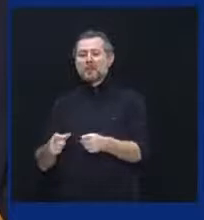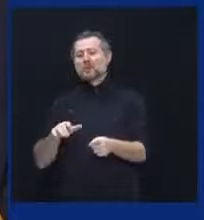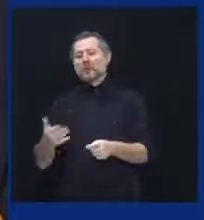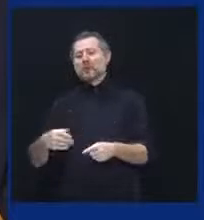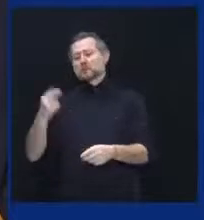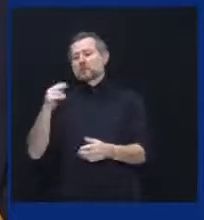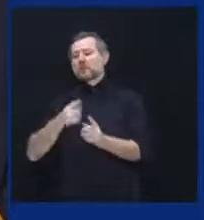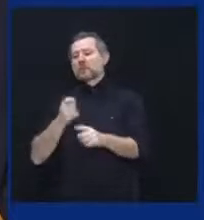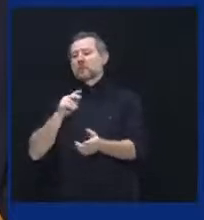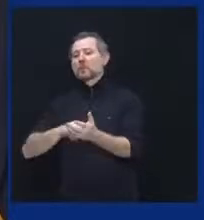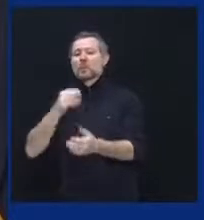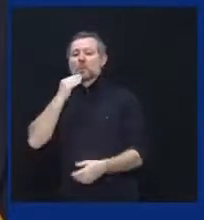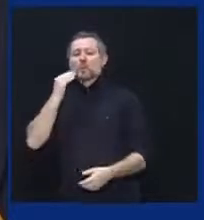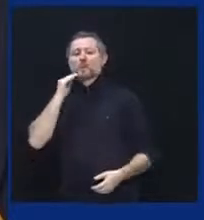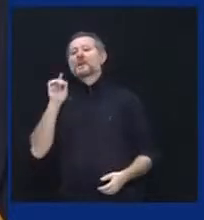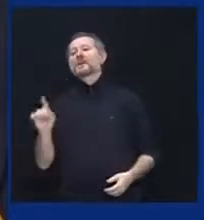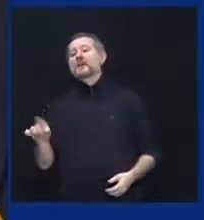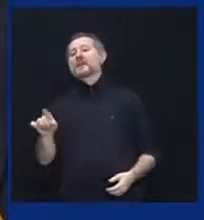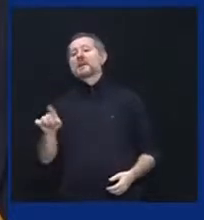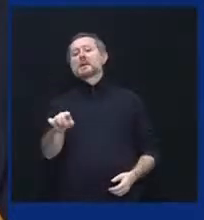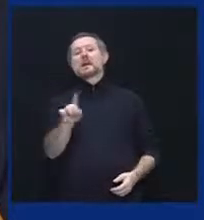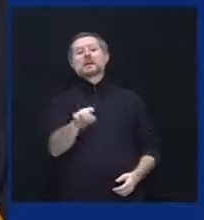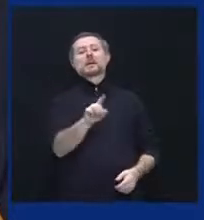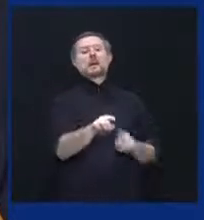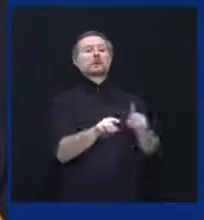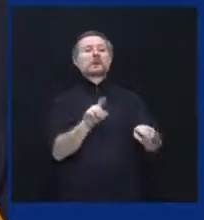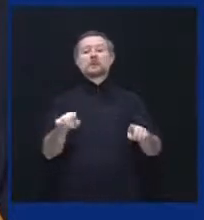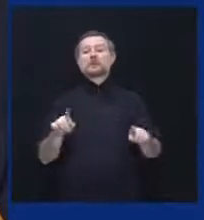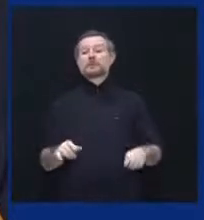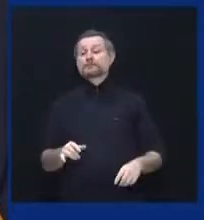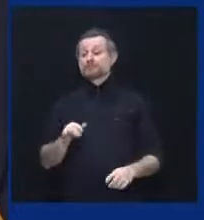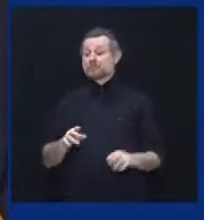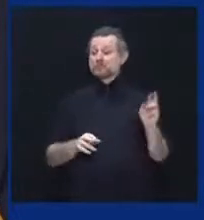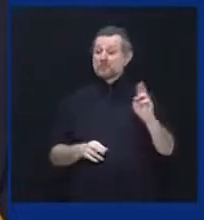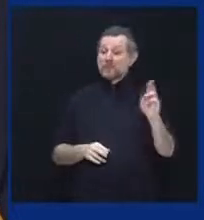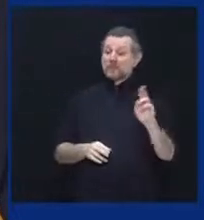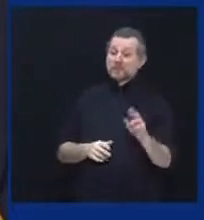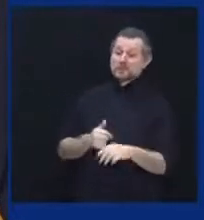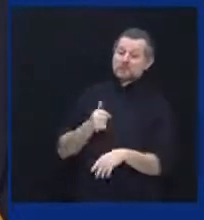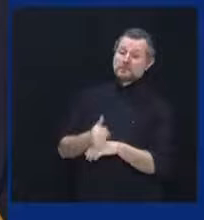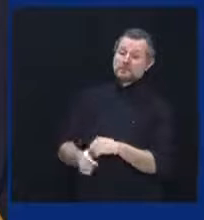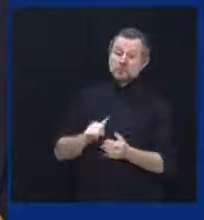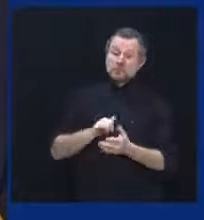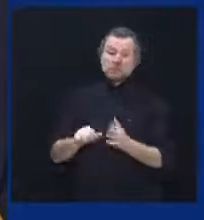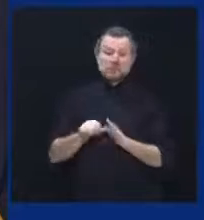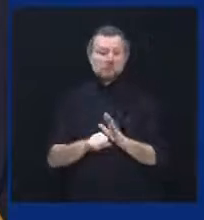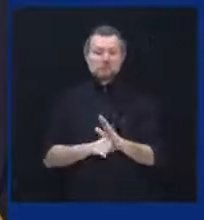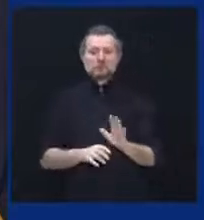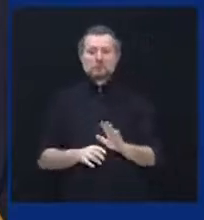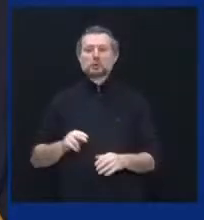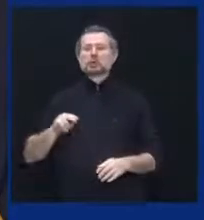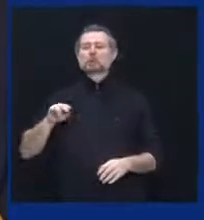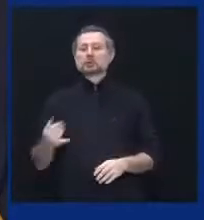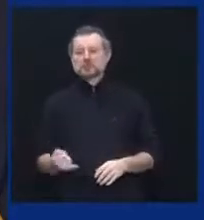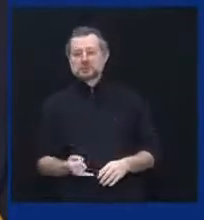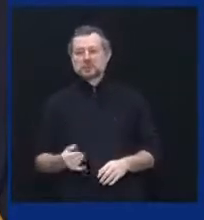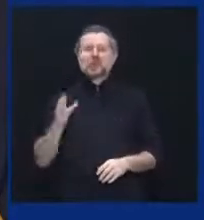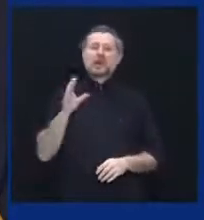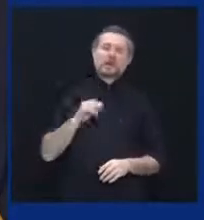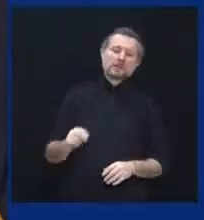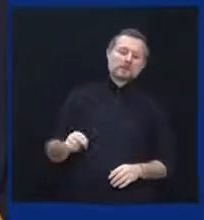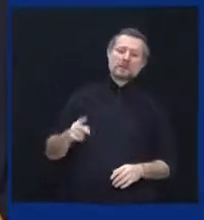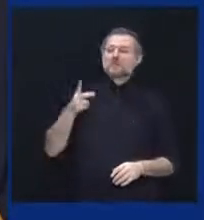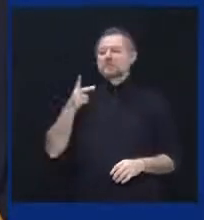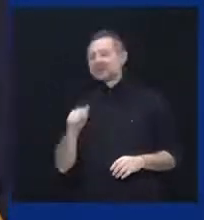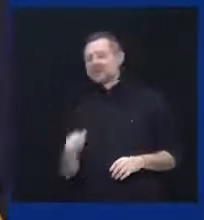homes. The politics wasn't just here in New York. It was all the Democratic governors. It was New Jersey, Connecticut, Pennsylvania.